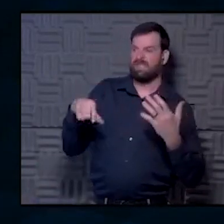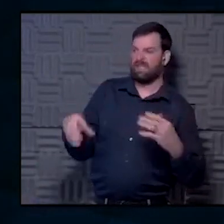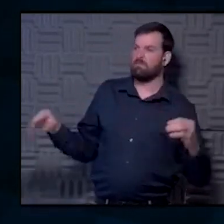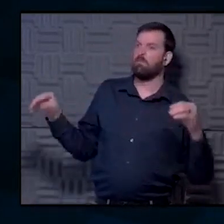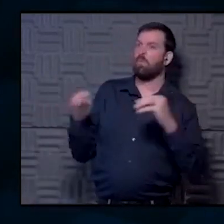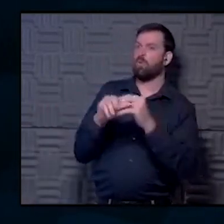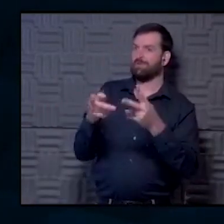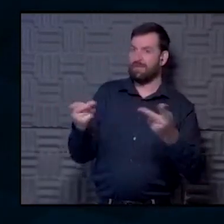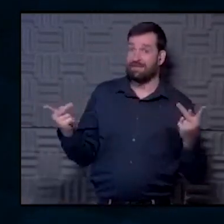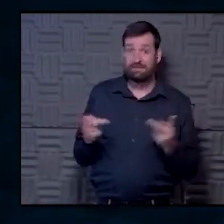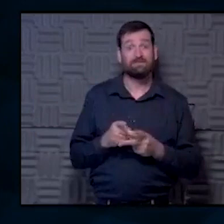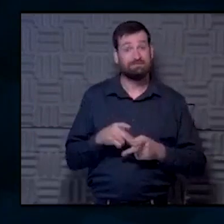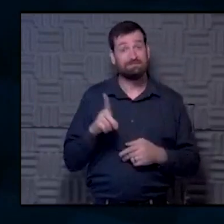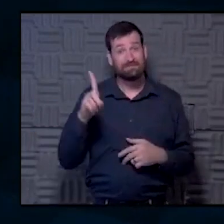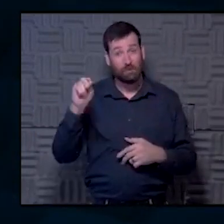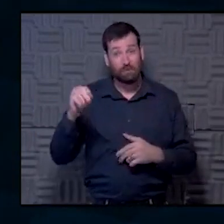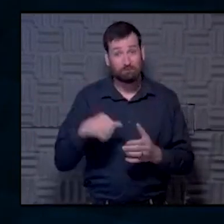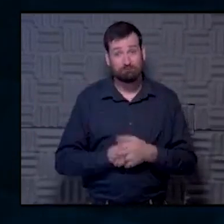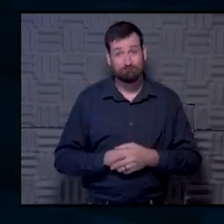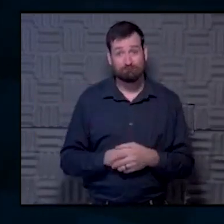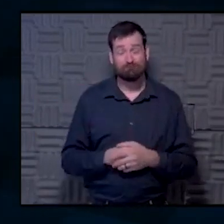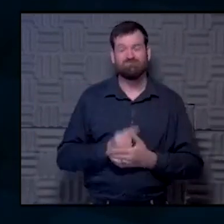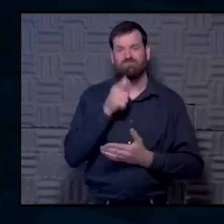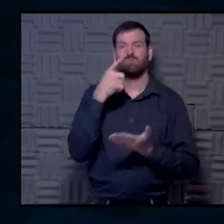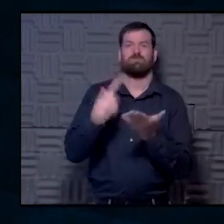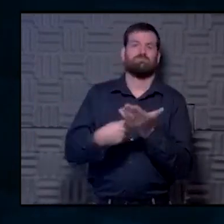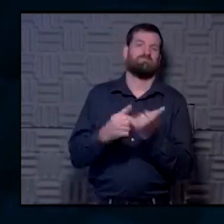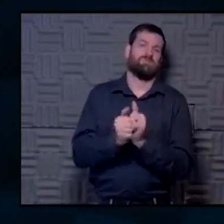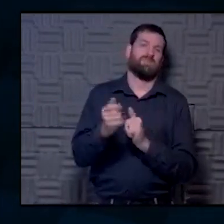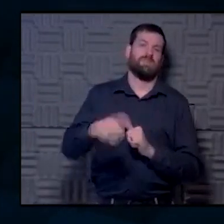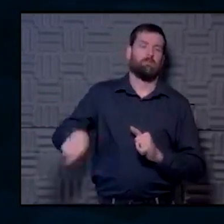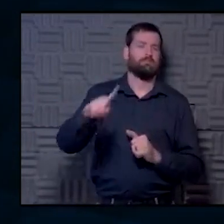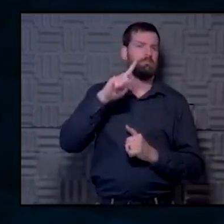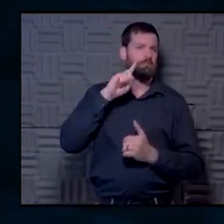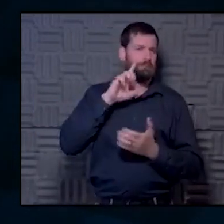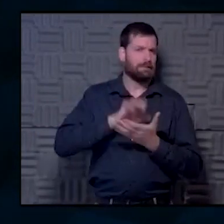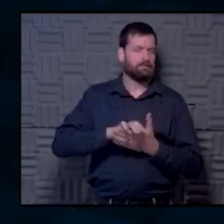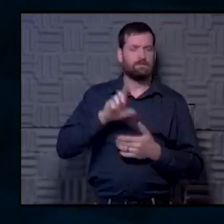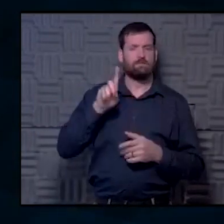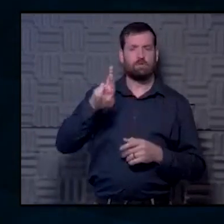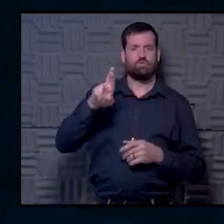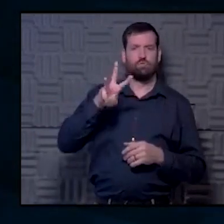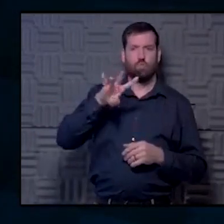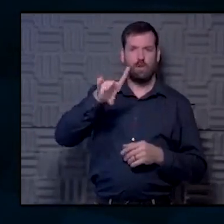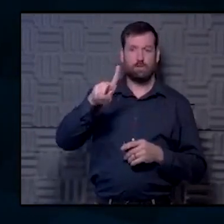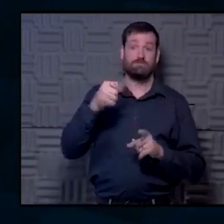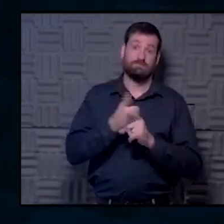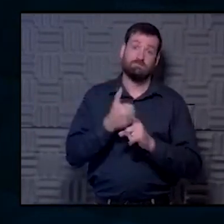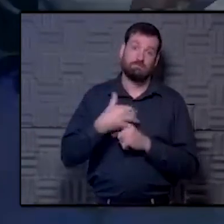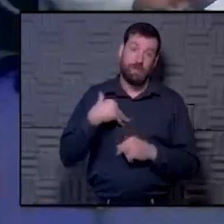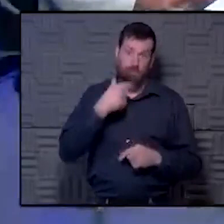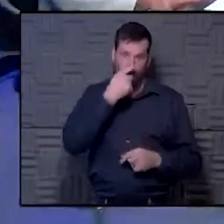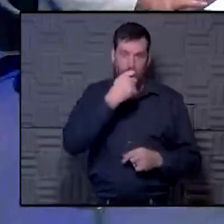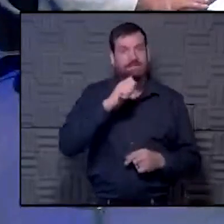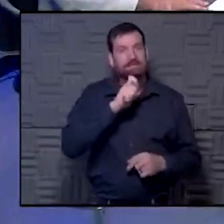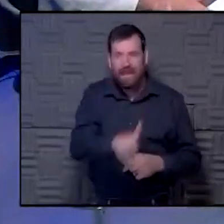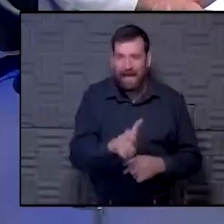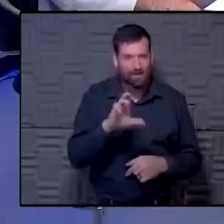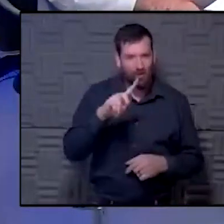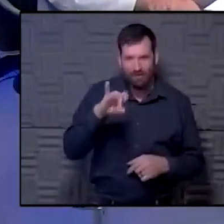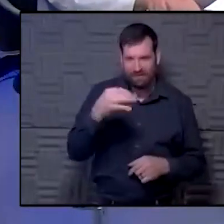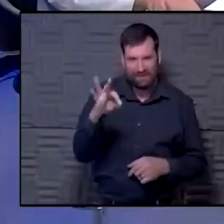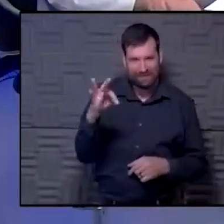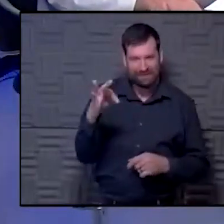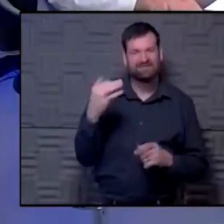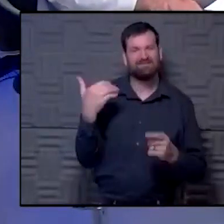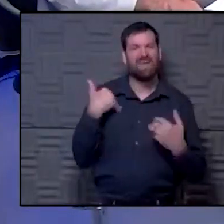space, which they do. So we're going to be talking with them tomorrow. Actually, I think Dr. Wild will be back. Dr. Wild has a cold. He does not have COVID-19. He